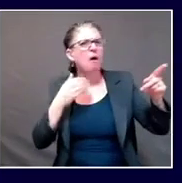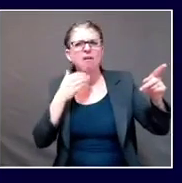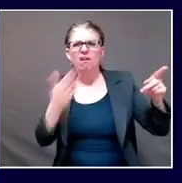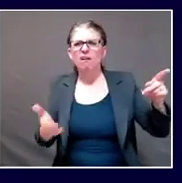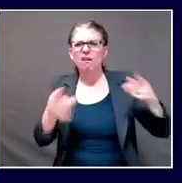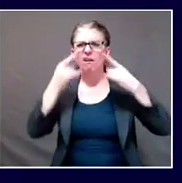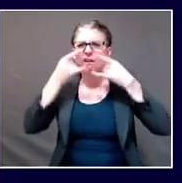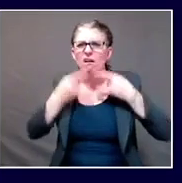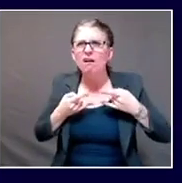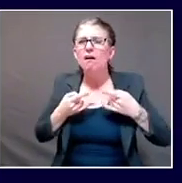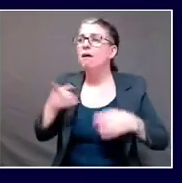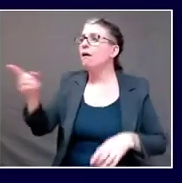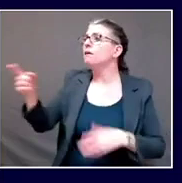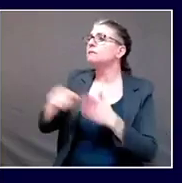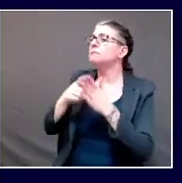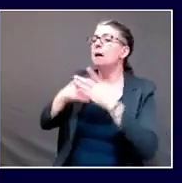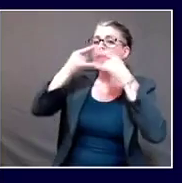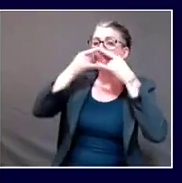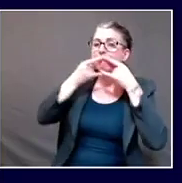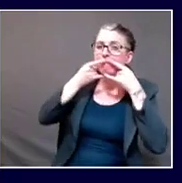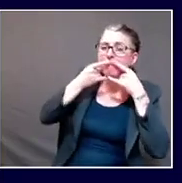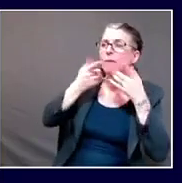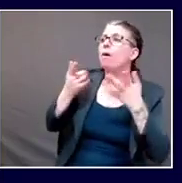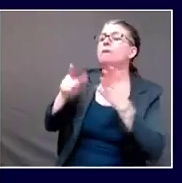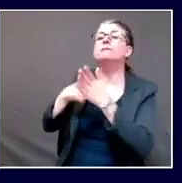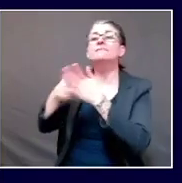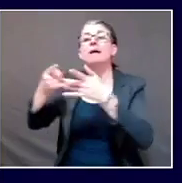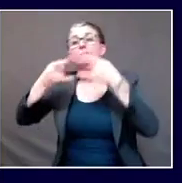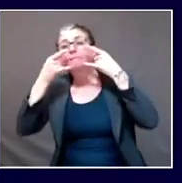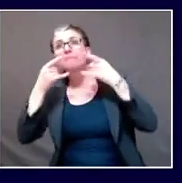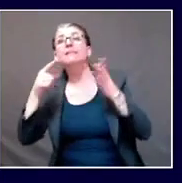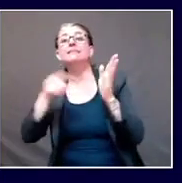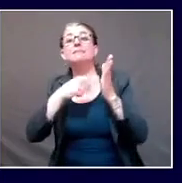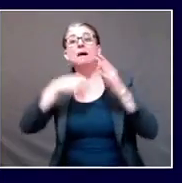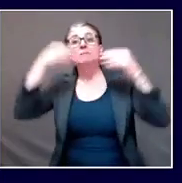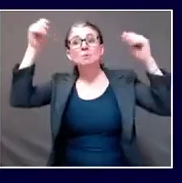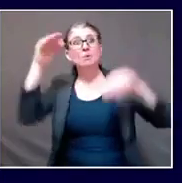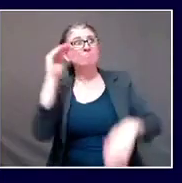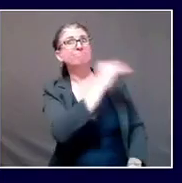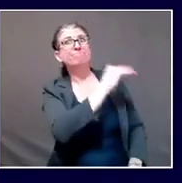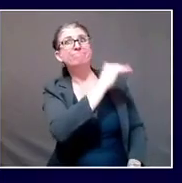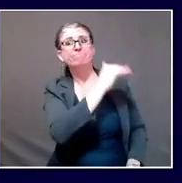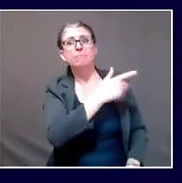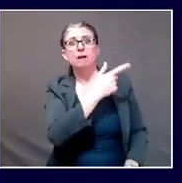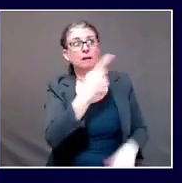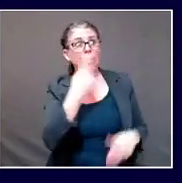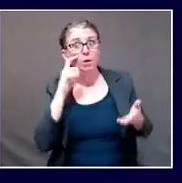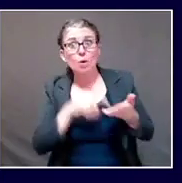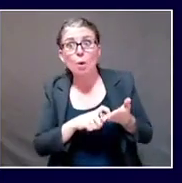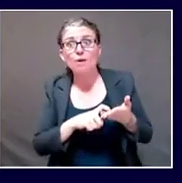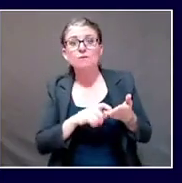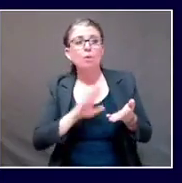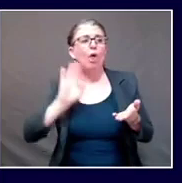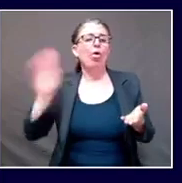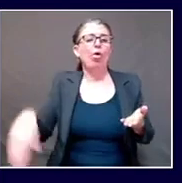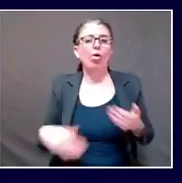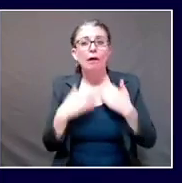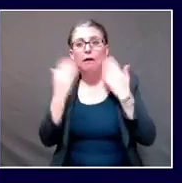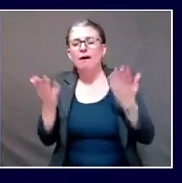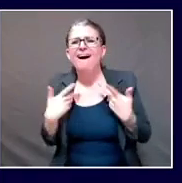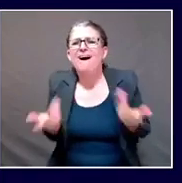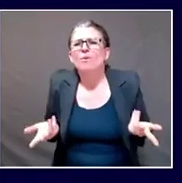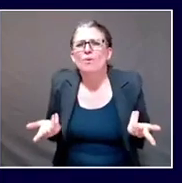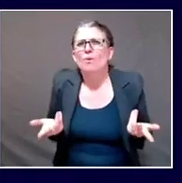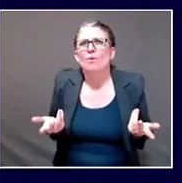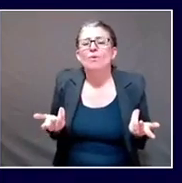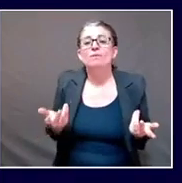if someone goes into a store and sees this, what's their next step? Where do they take this? Who do they call to report it? Do they